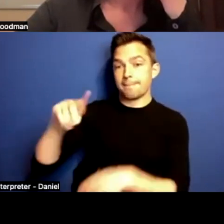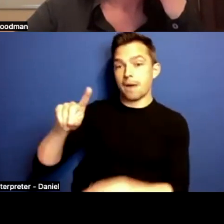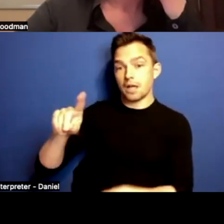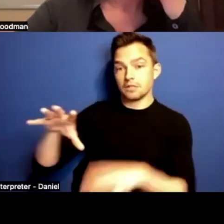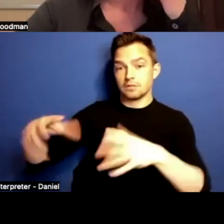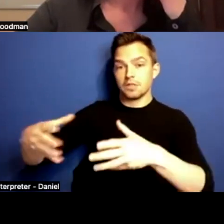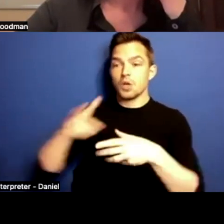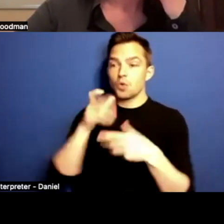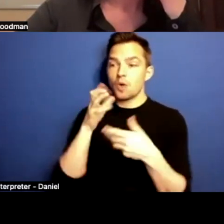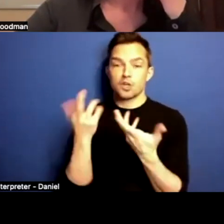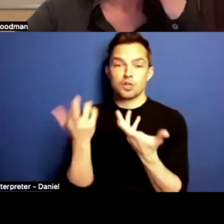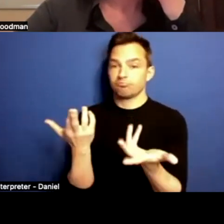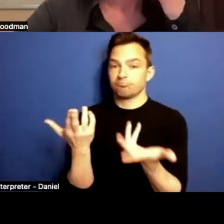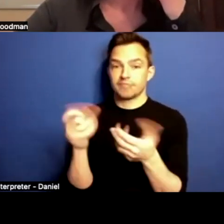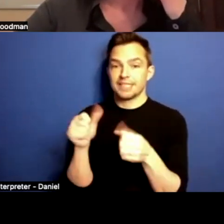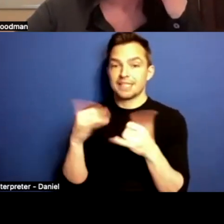still be in that pod.